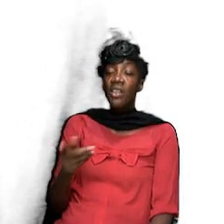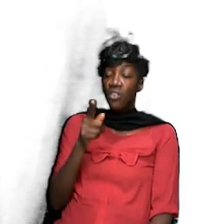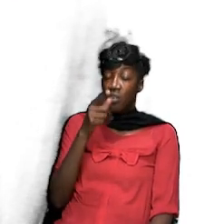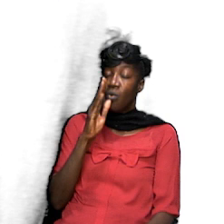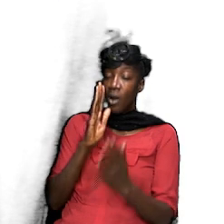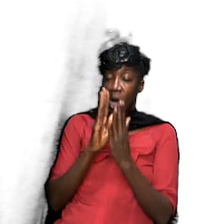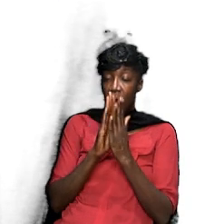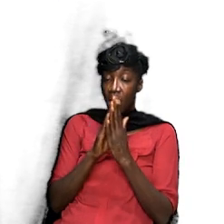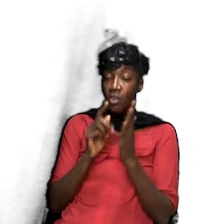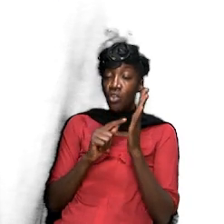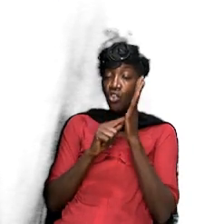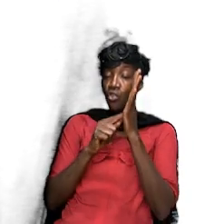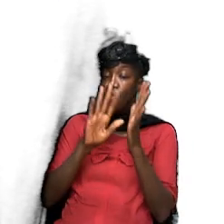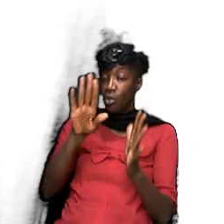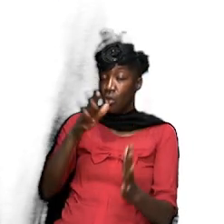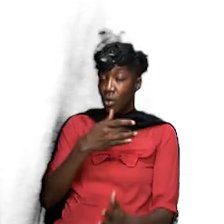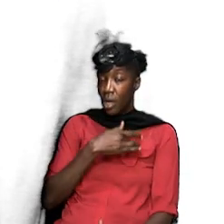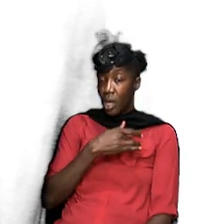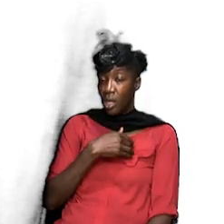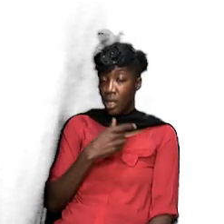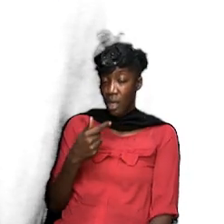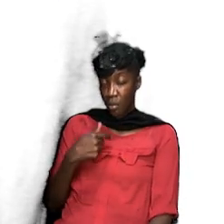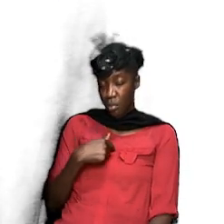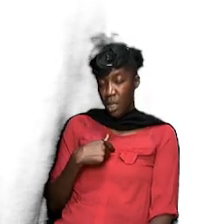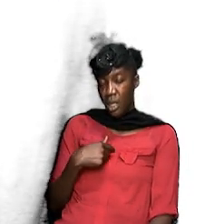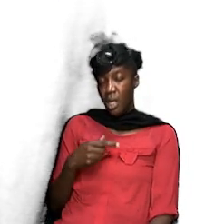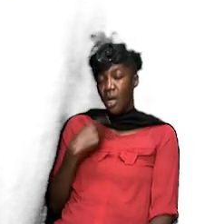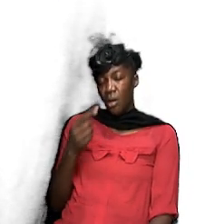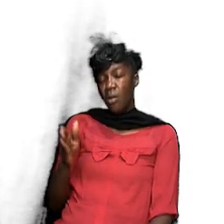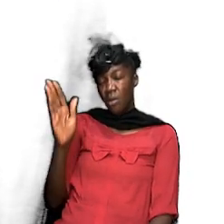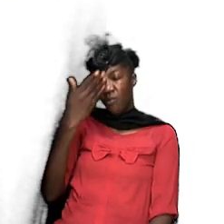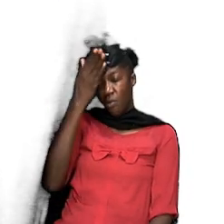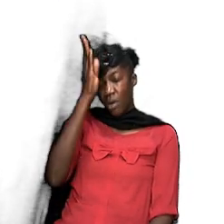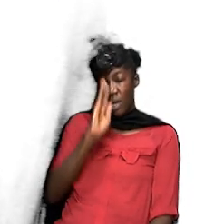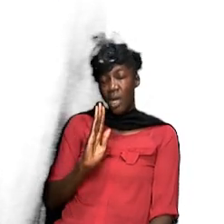your heart is. And I would rather to go before God and say, God, look here.